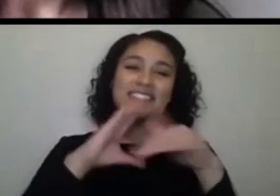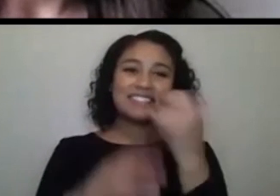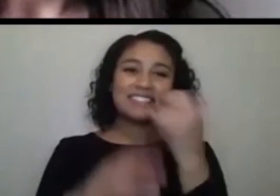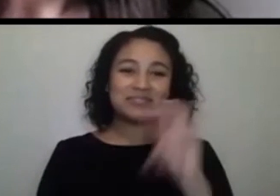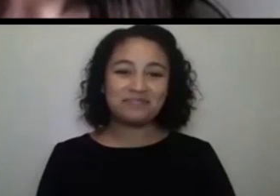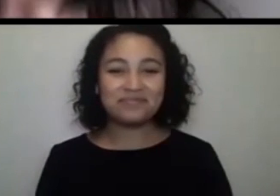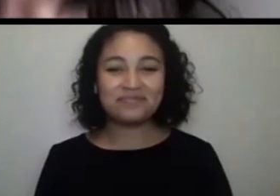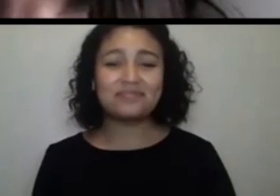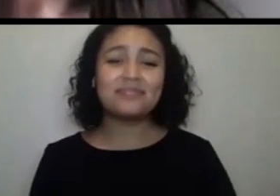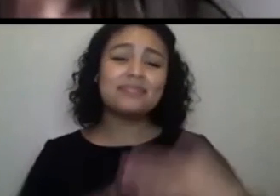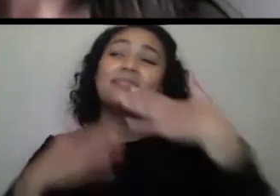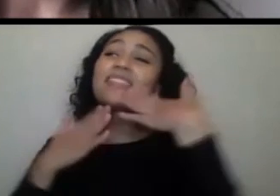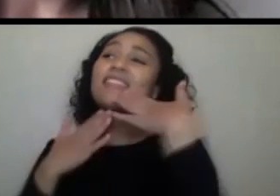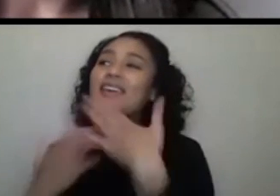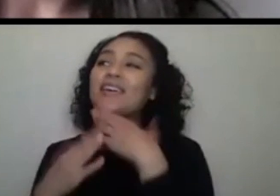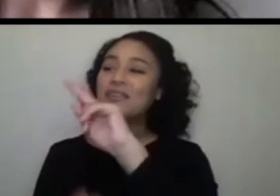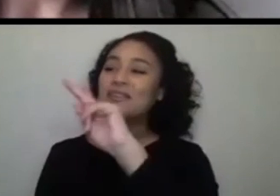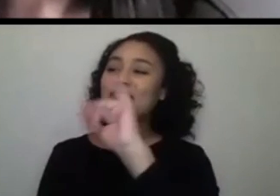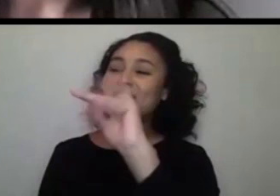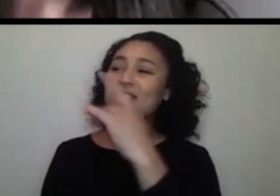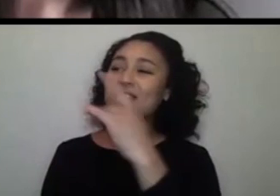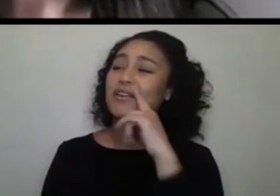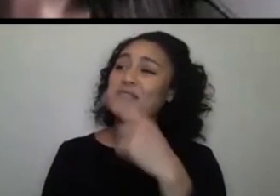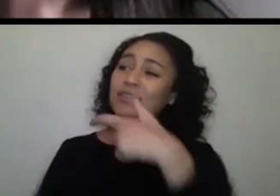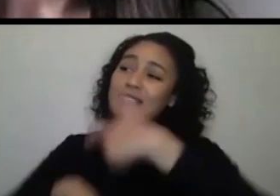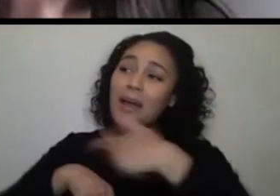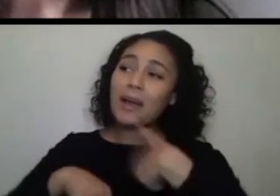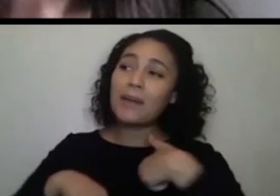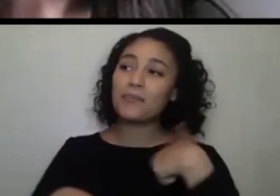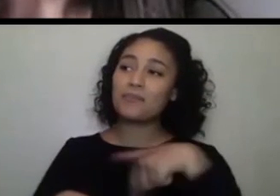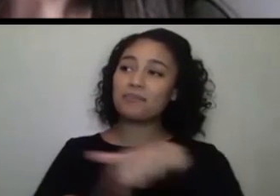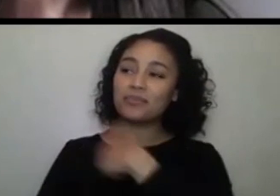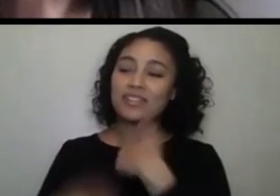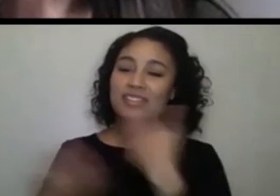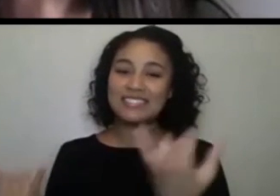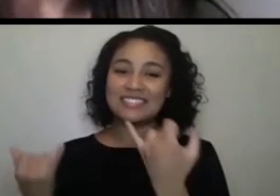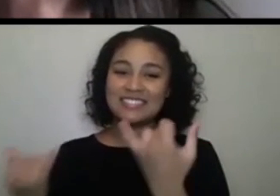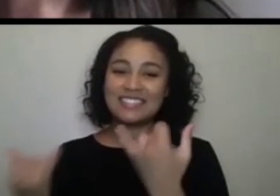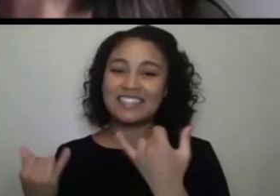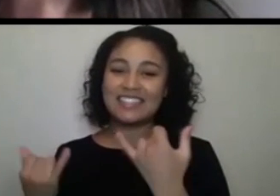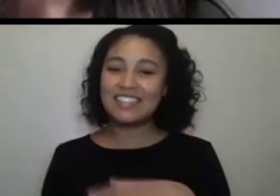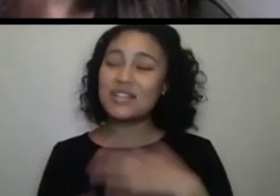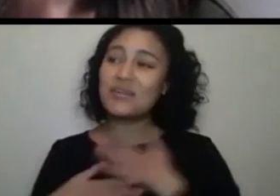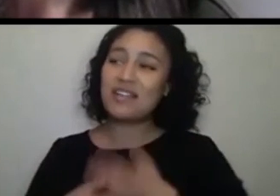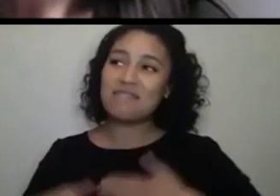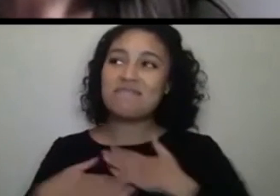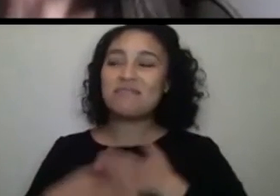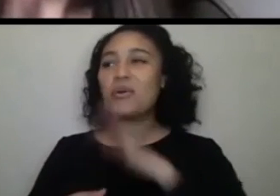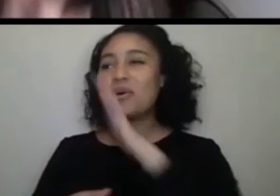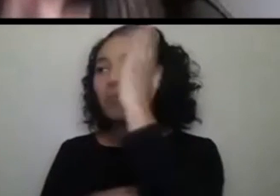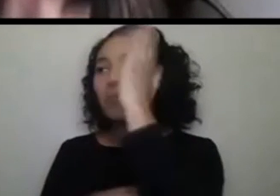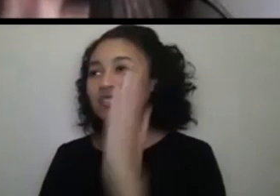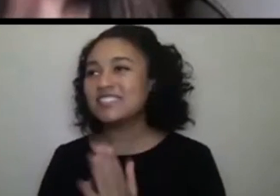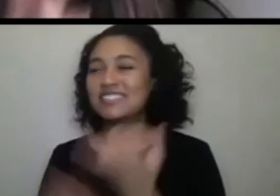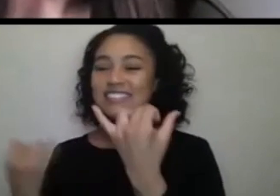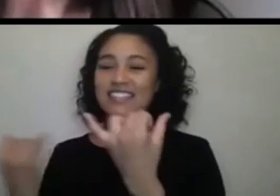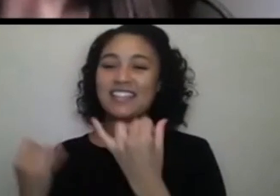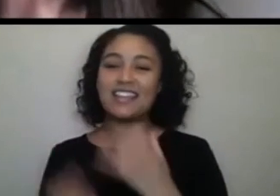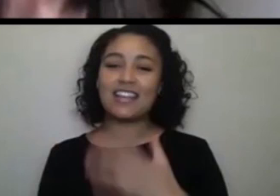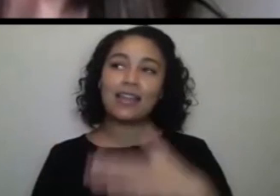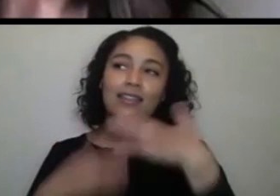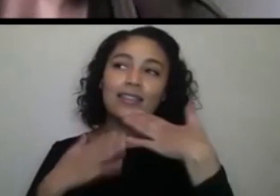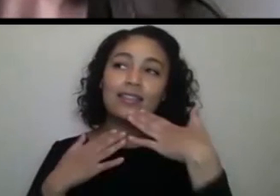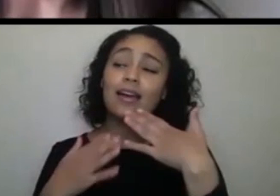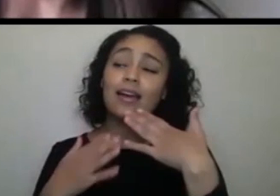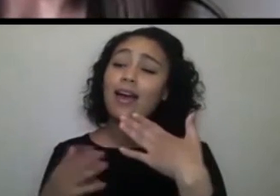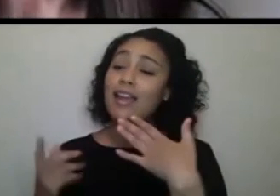much, Vicki. Thank you so much for spending time with us today. We really love your presentation. And sure, everyone,